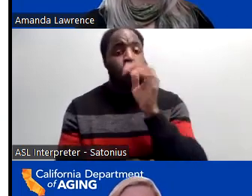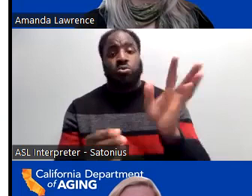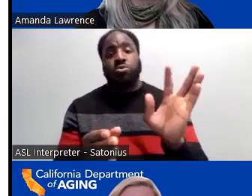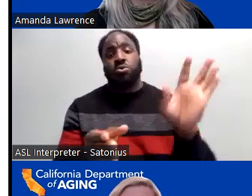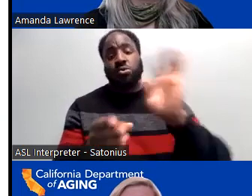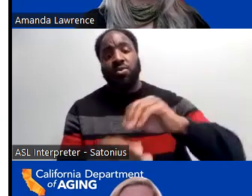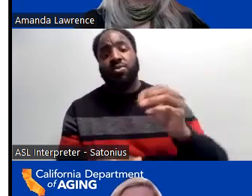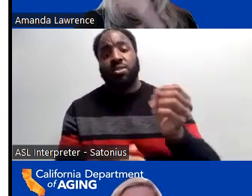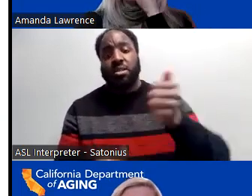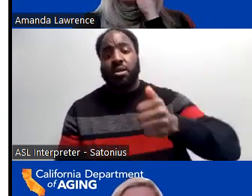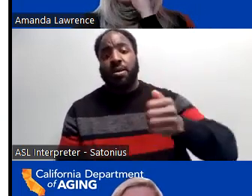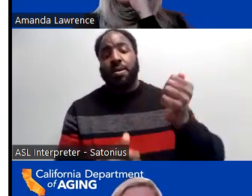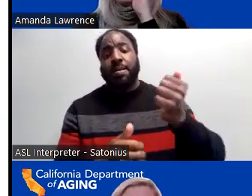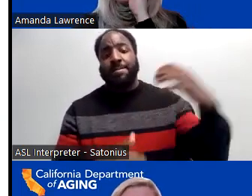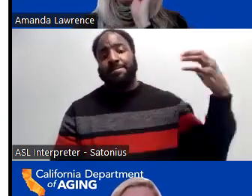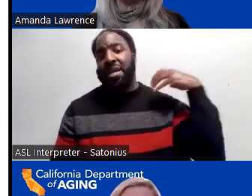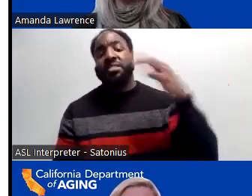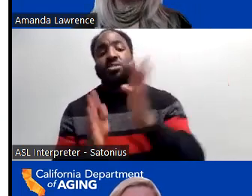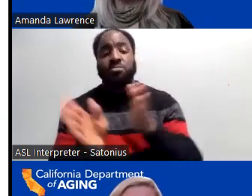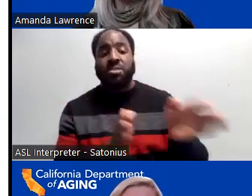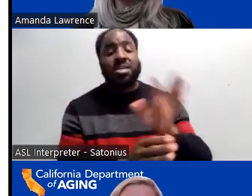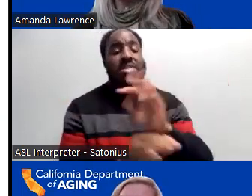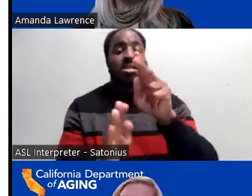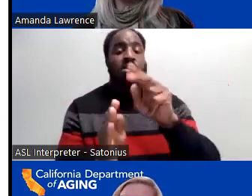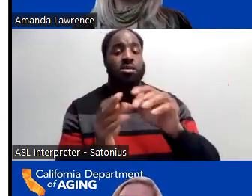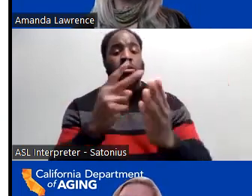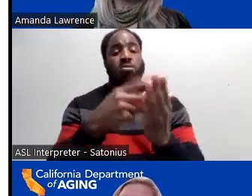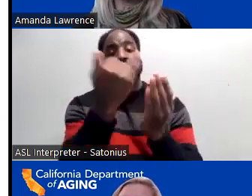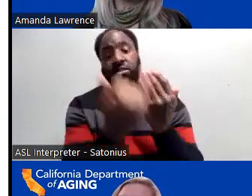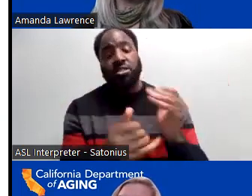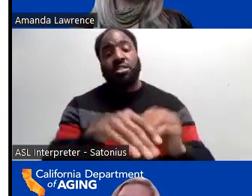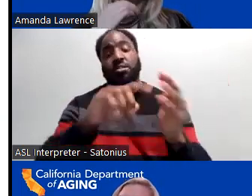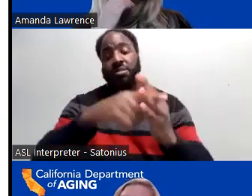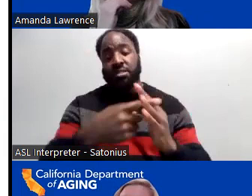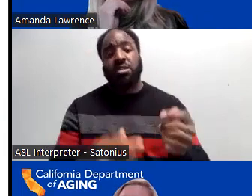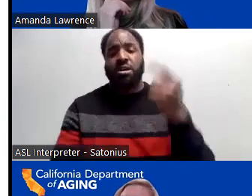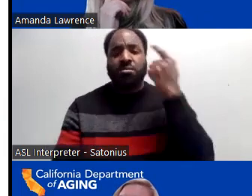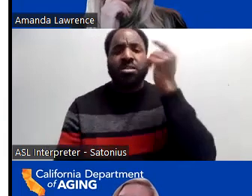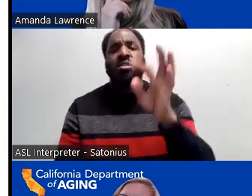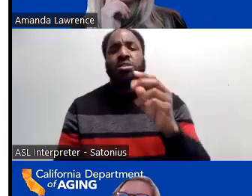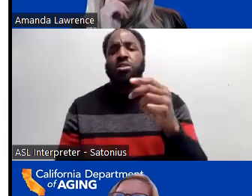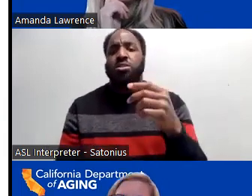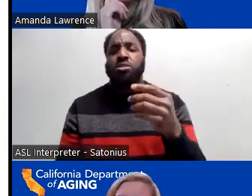plan process and project from the beginning, and I'm thinking of 3